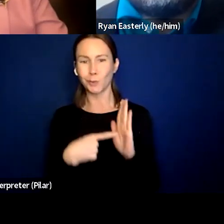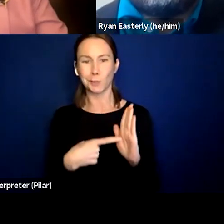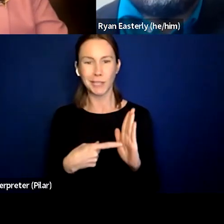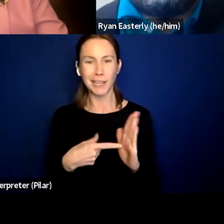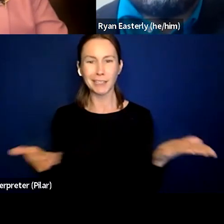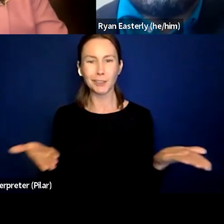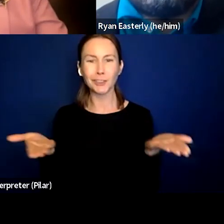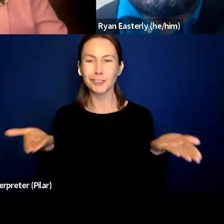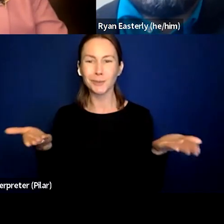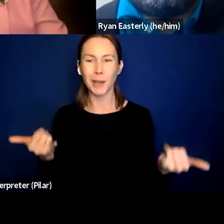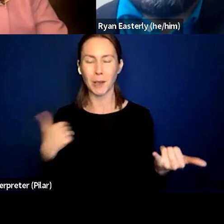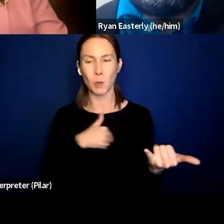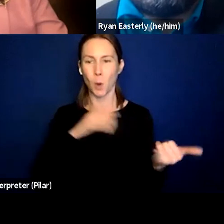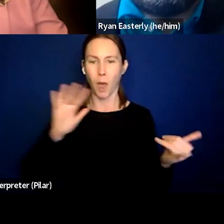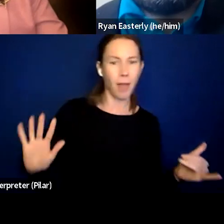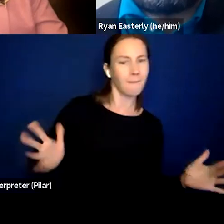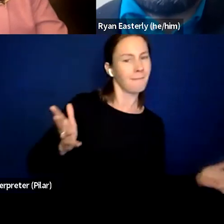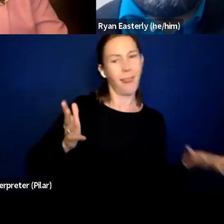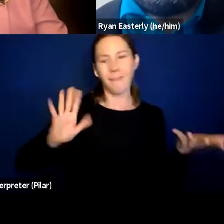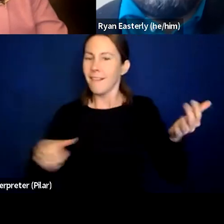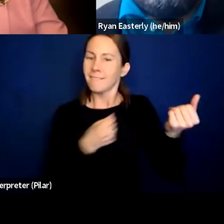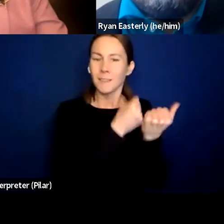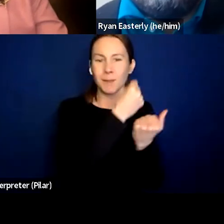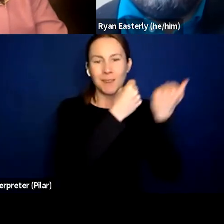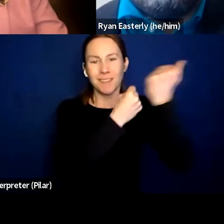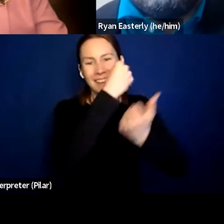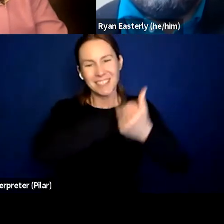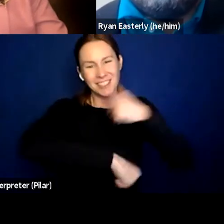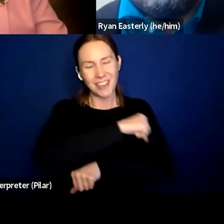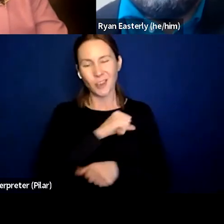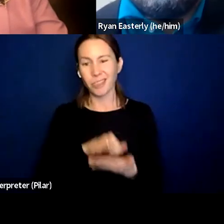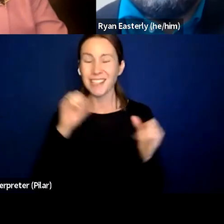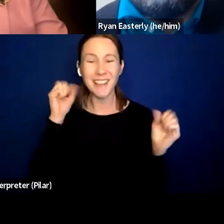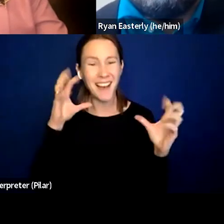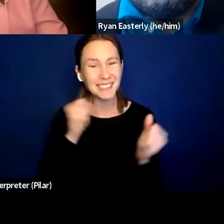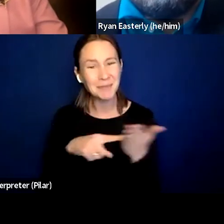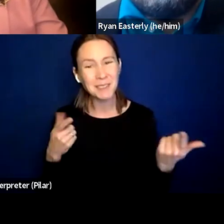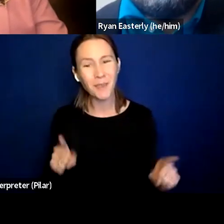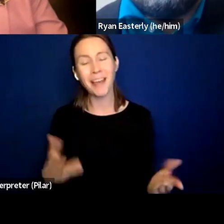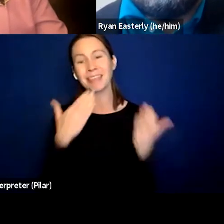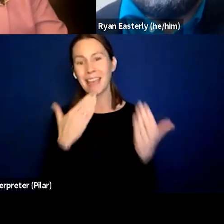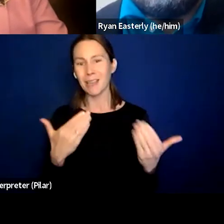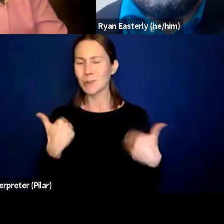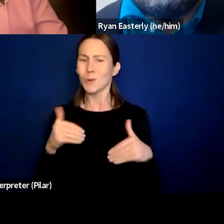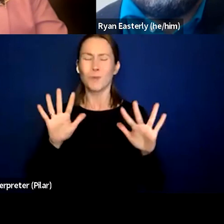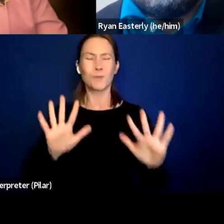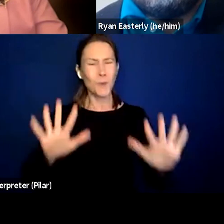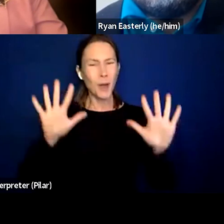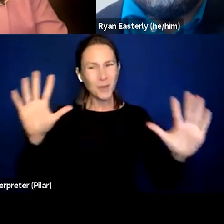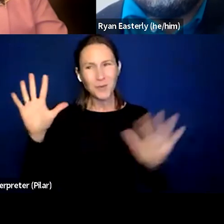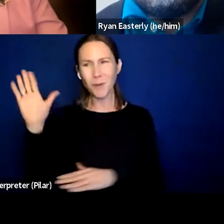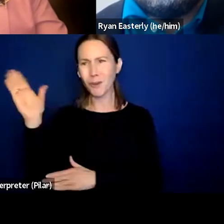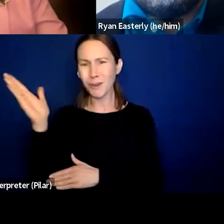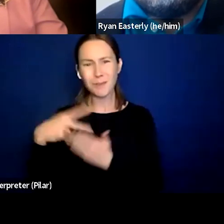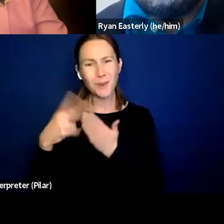so that we all lift each other up. And it's awesome what's going on. And thank you for a wonderful, wonderful program.